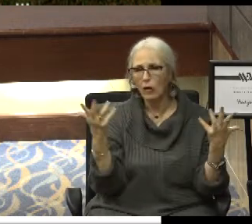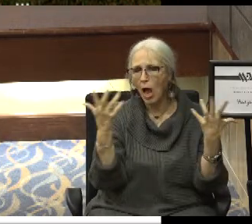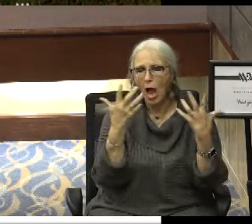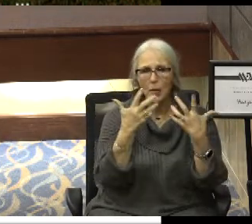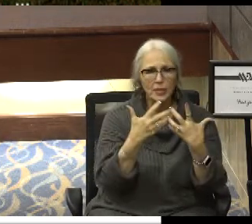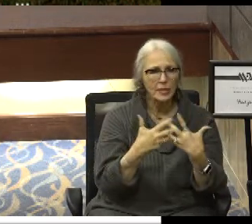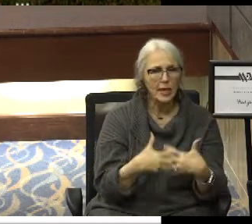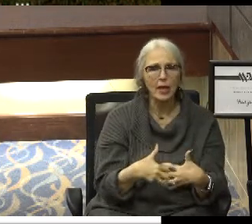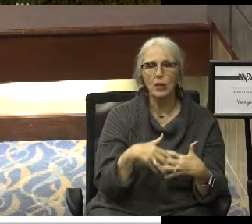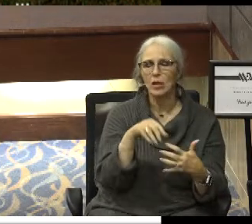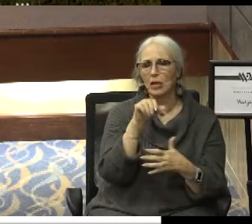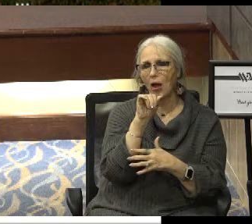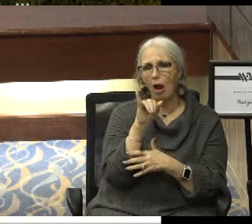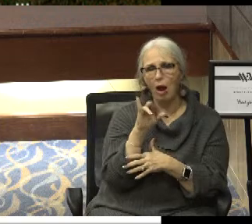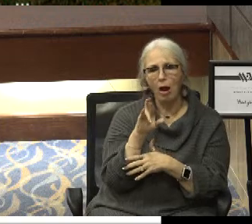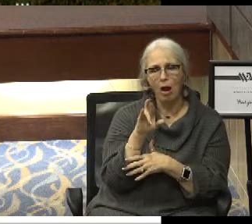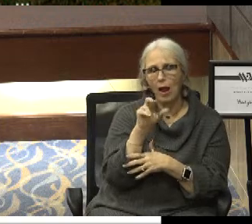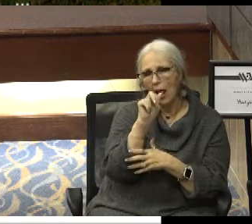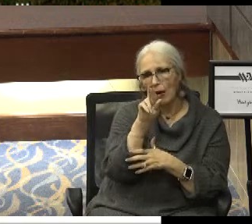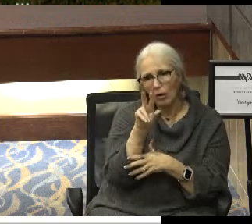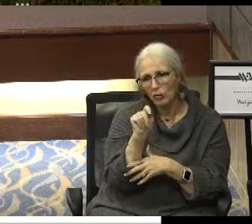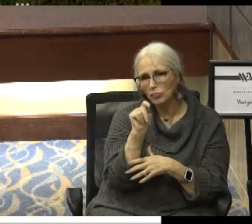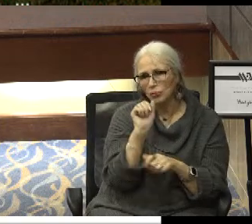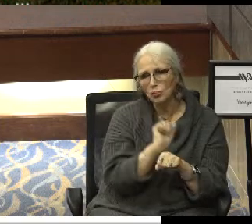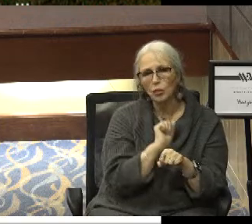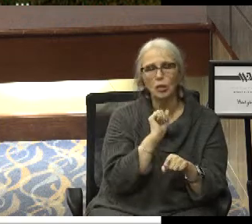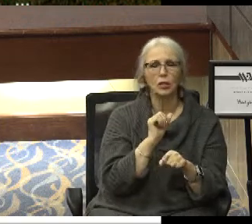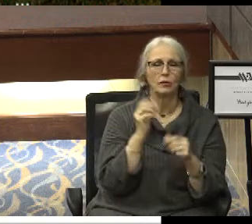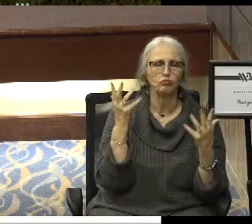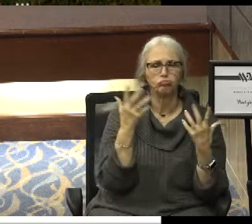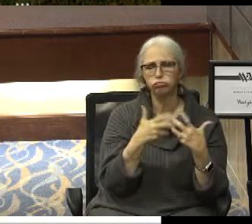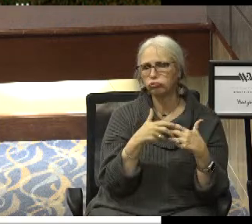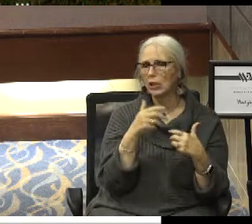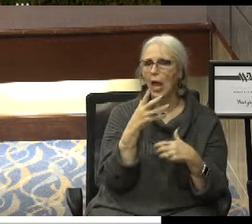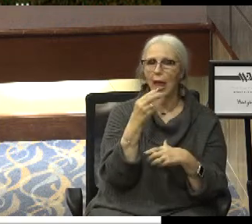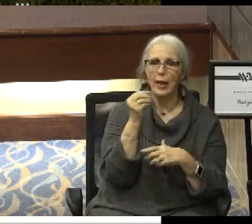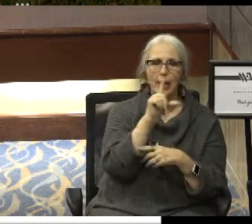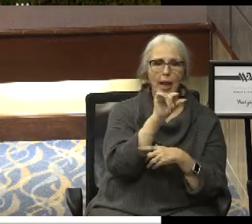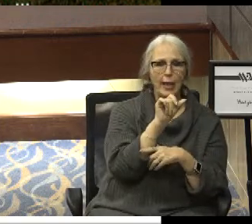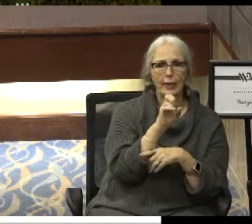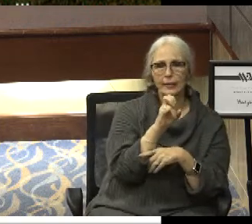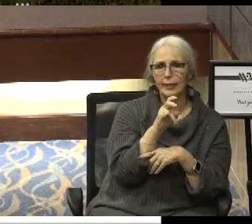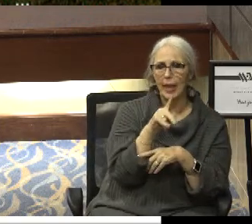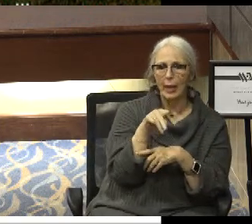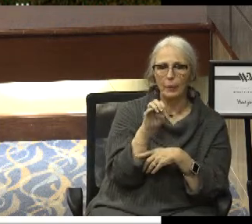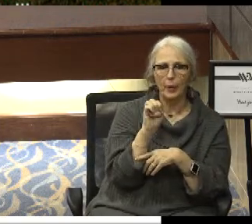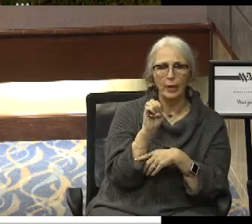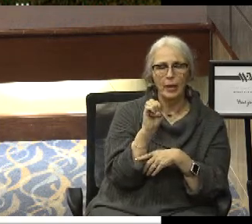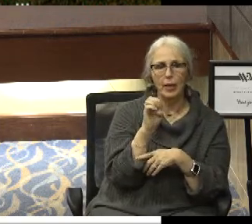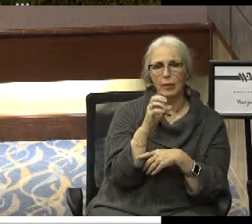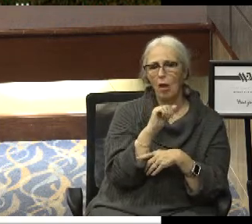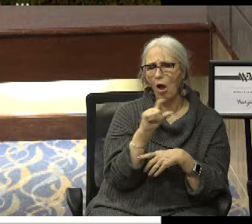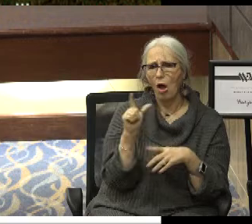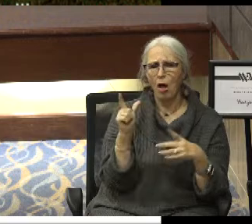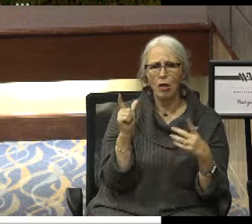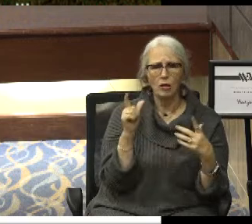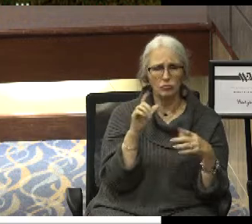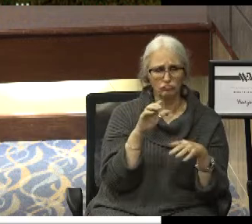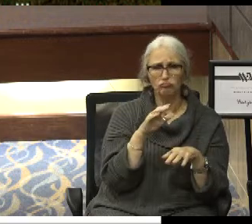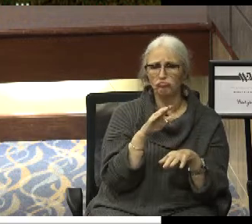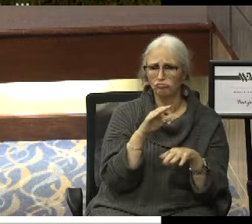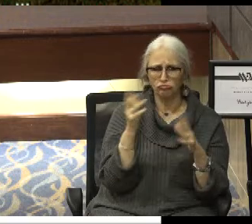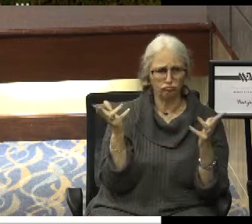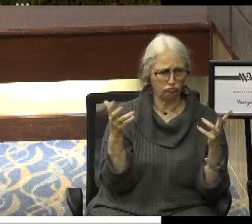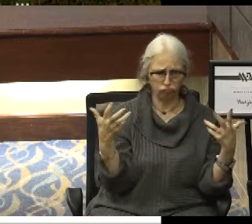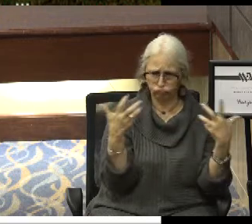and artwork. So that's why I want to bring up finishing points. So the landscaping, and the pavers are all on track for